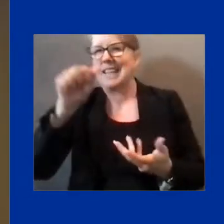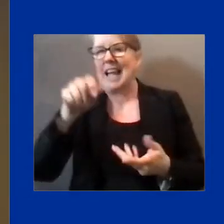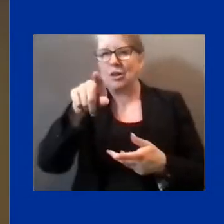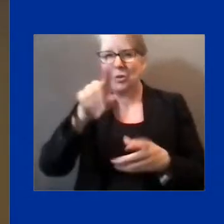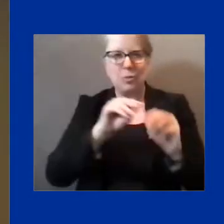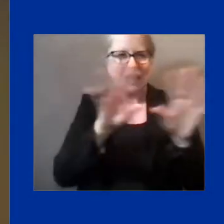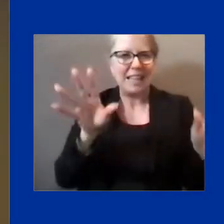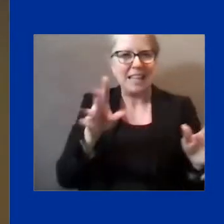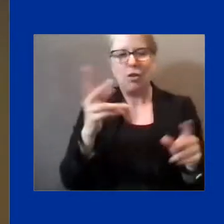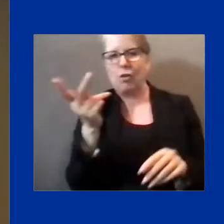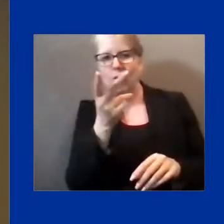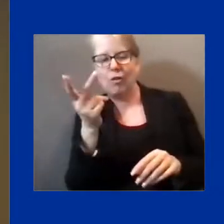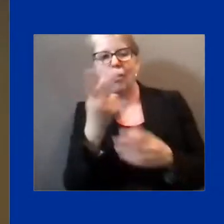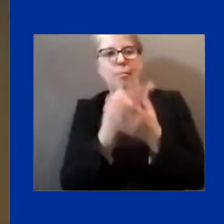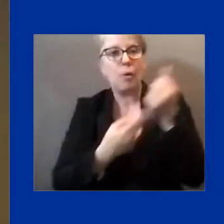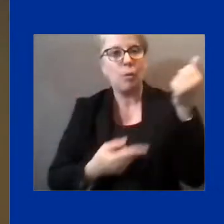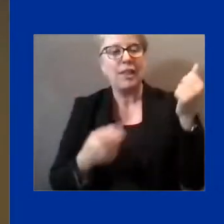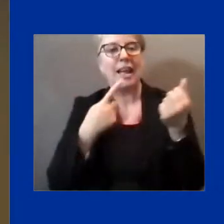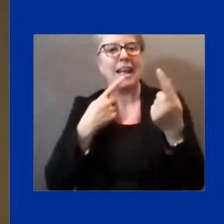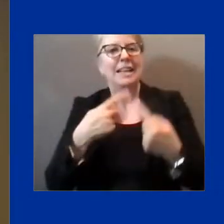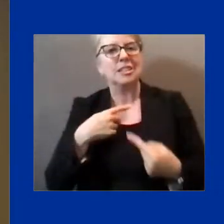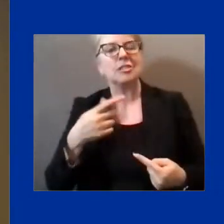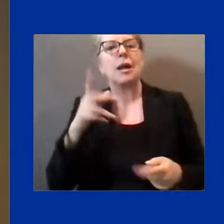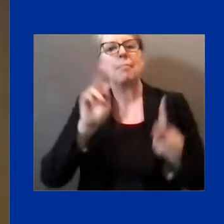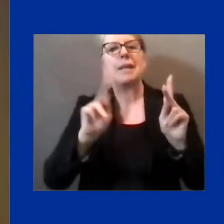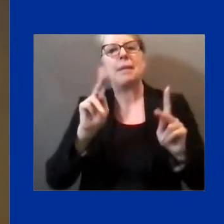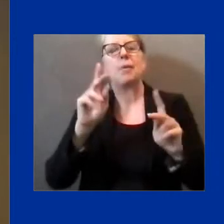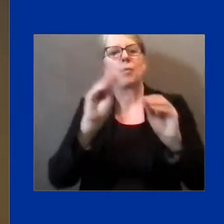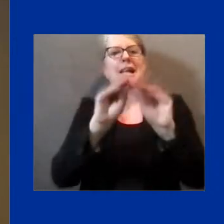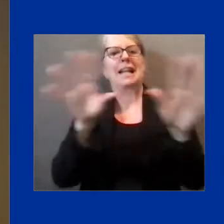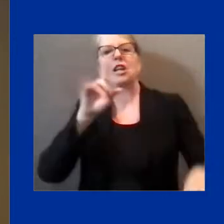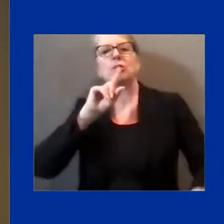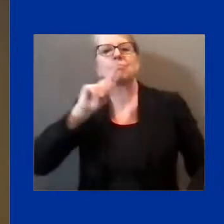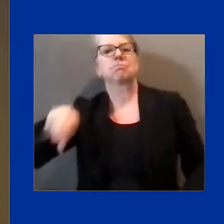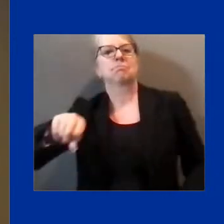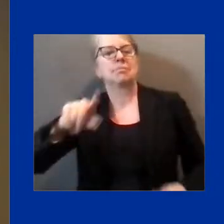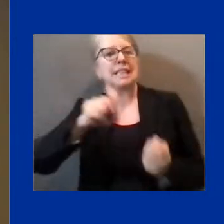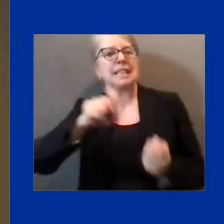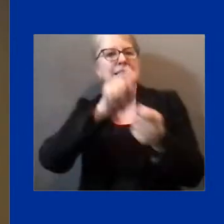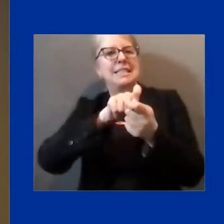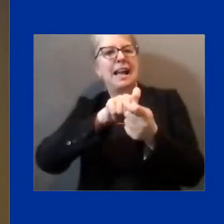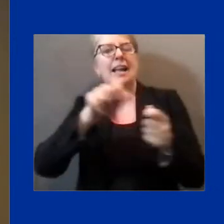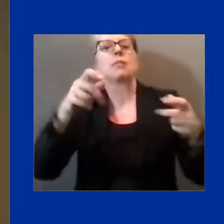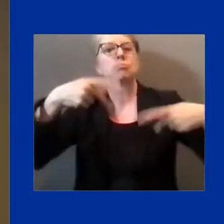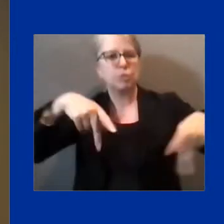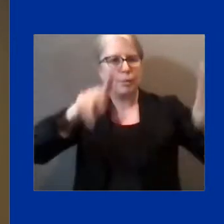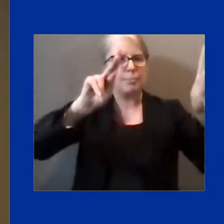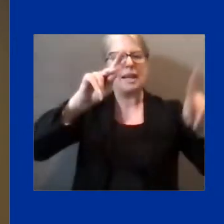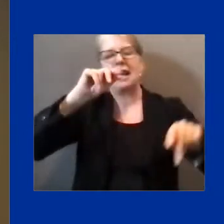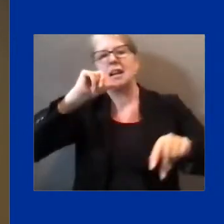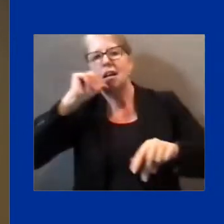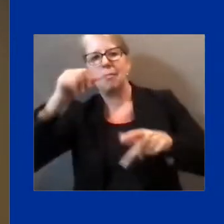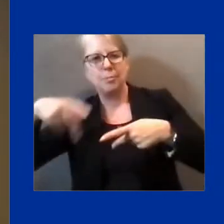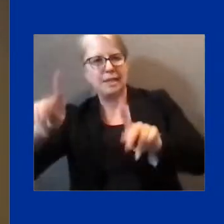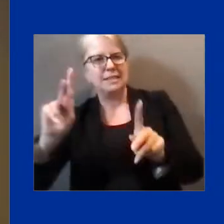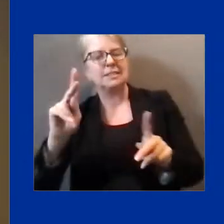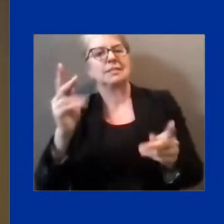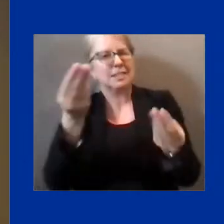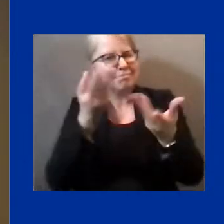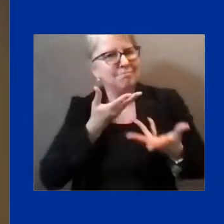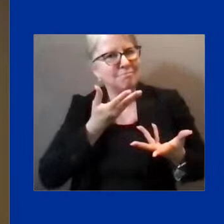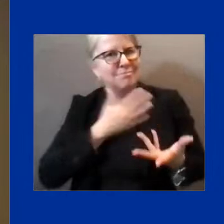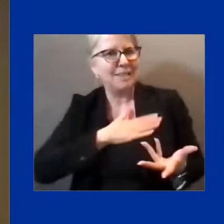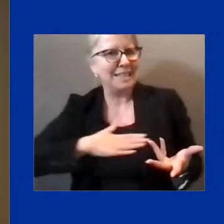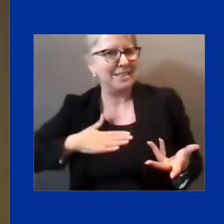maybe both would be great. Like, I think people would just like to be told exactly what they can and cannot do. So can you guys tell us?